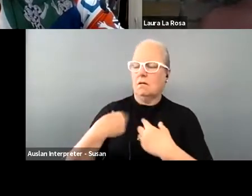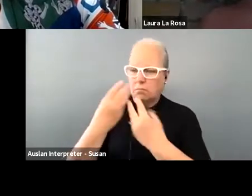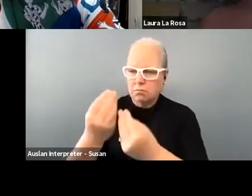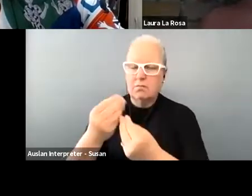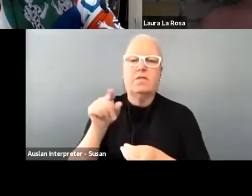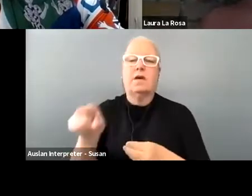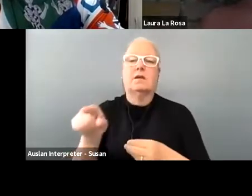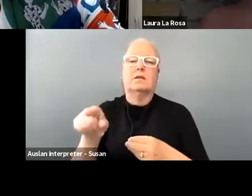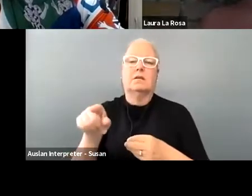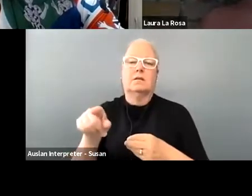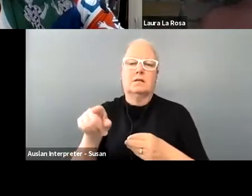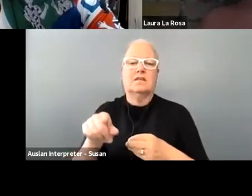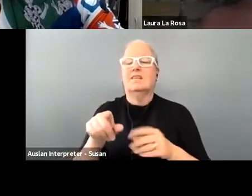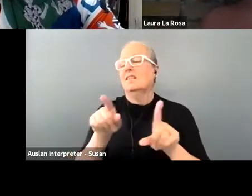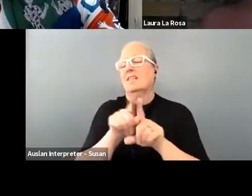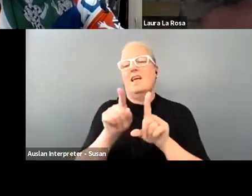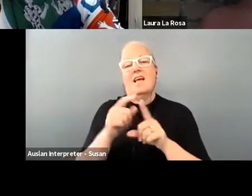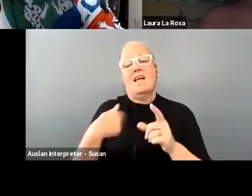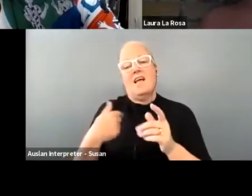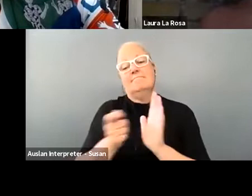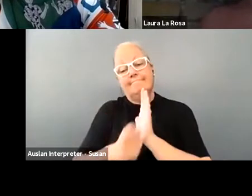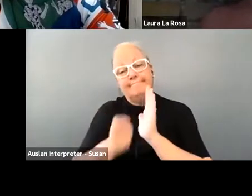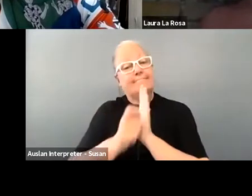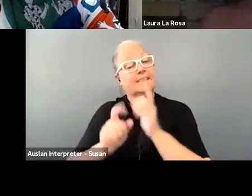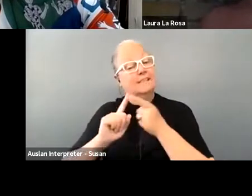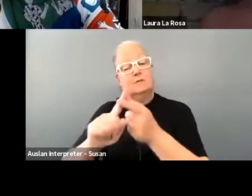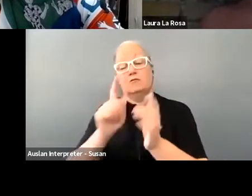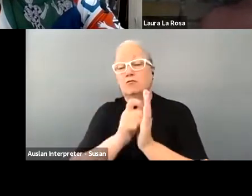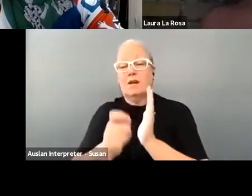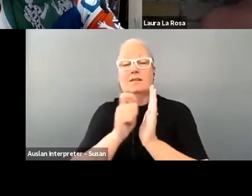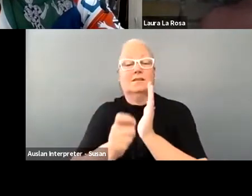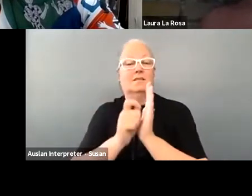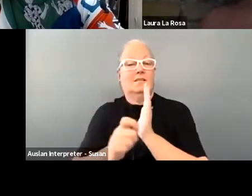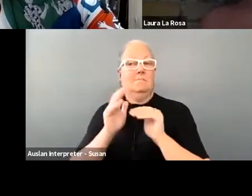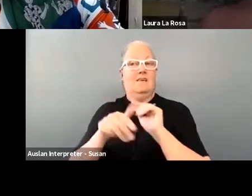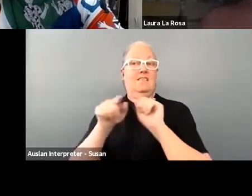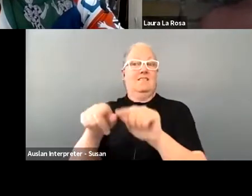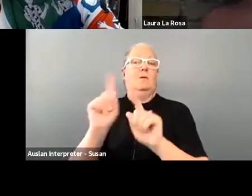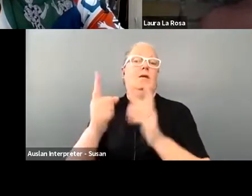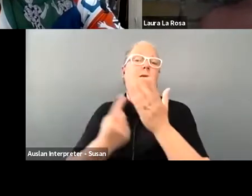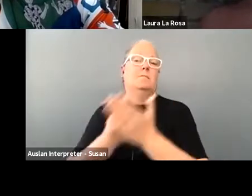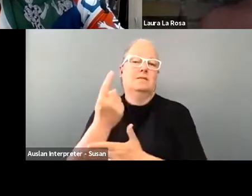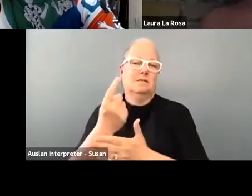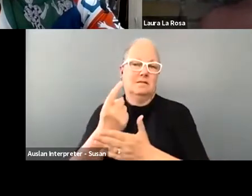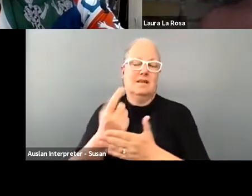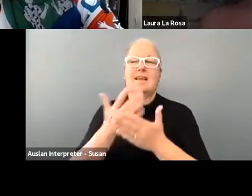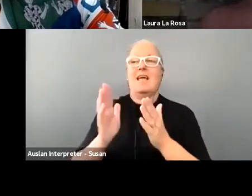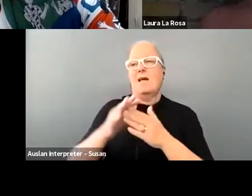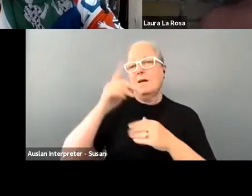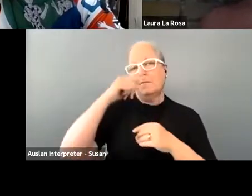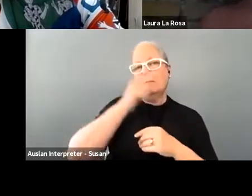I have continued writing about it and seen the way that other people respond to it, that